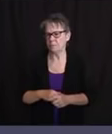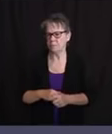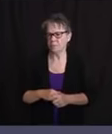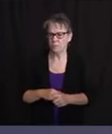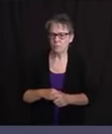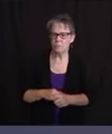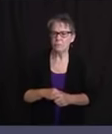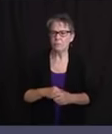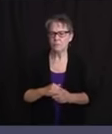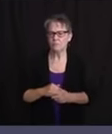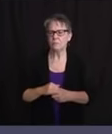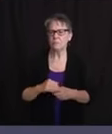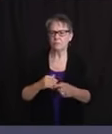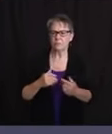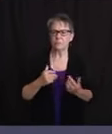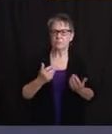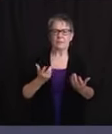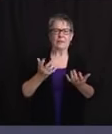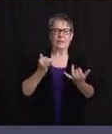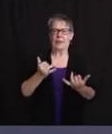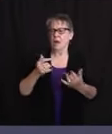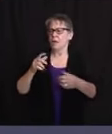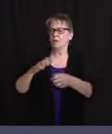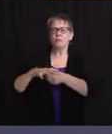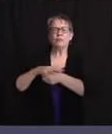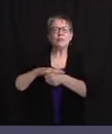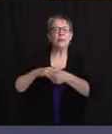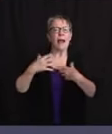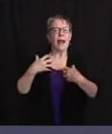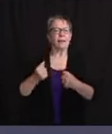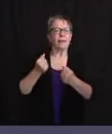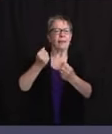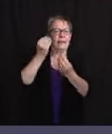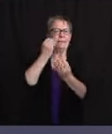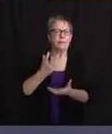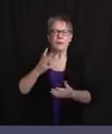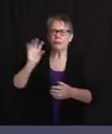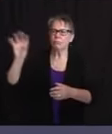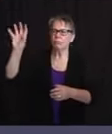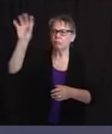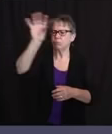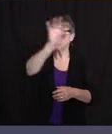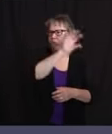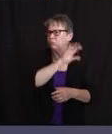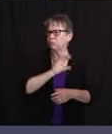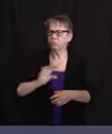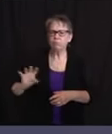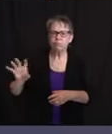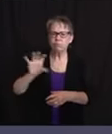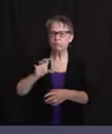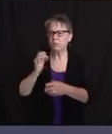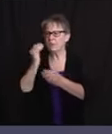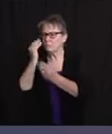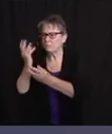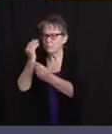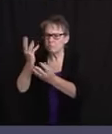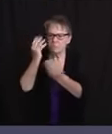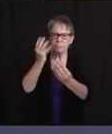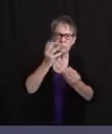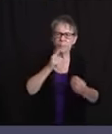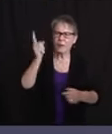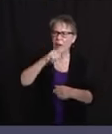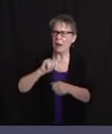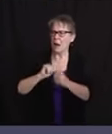health data to improve health locally, so they are well equipped to help us with this effort. There are currently